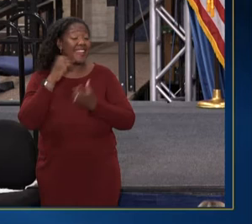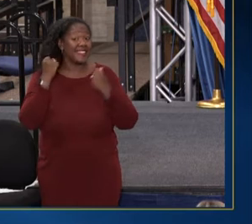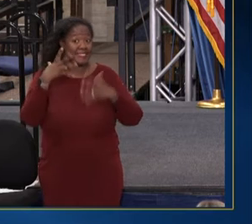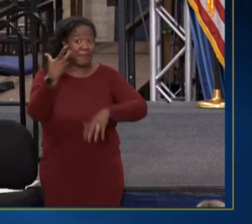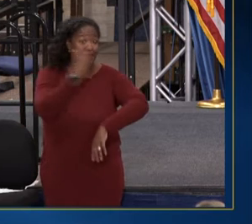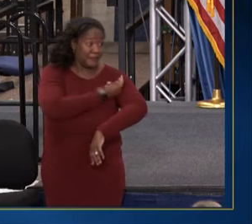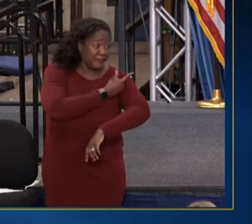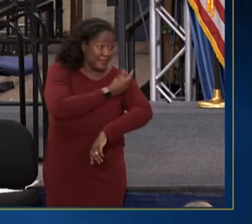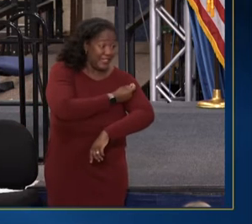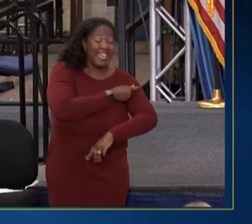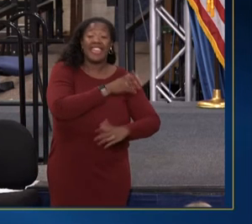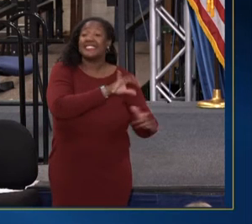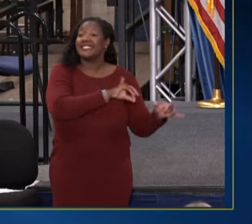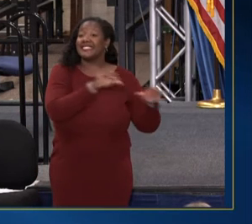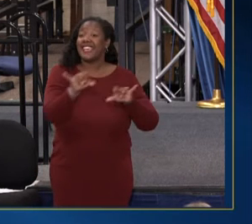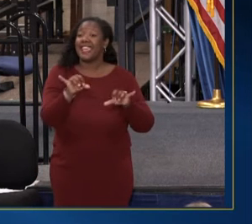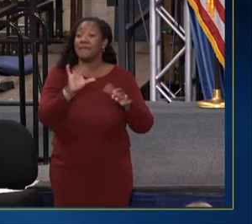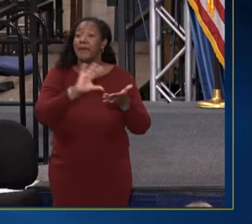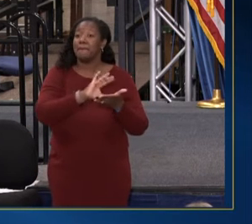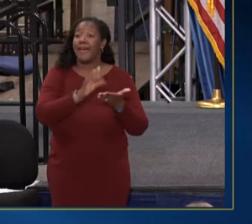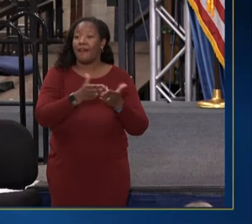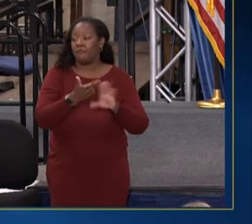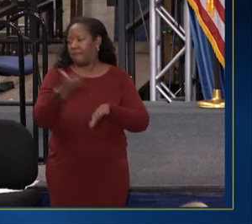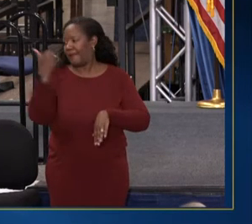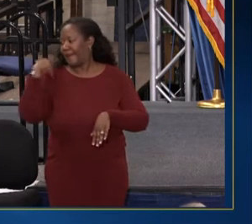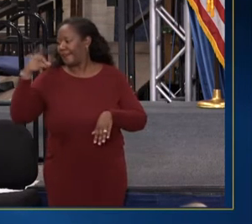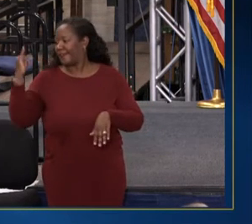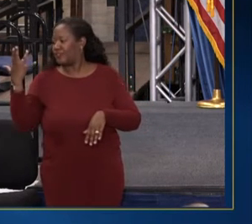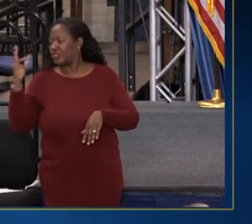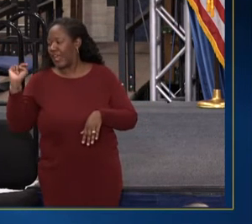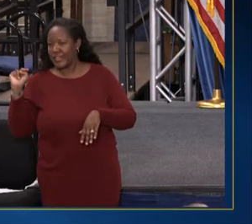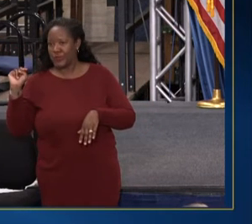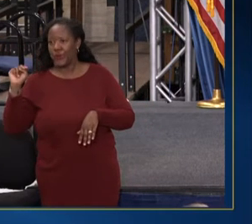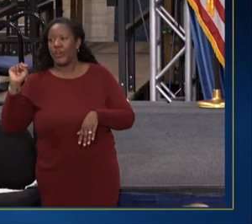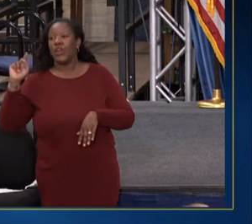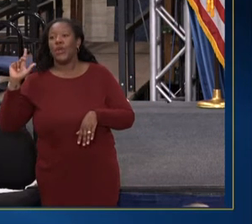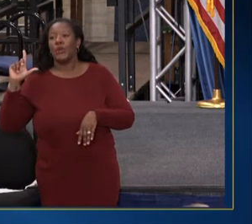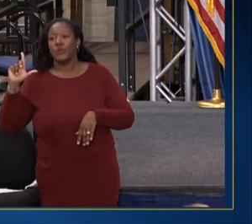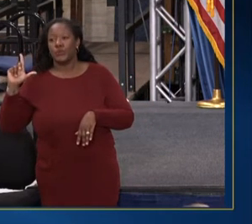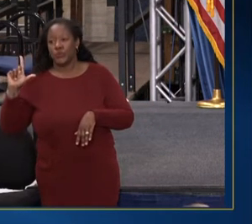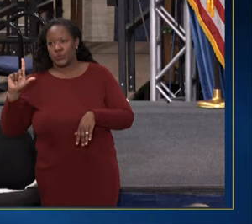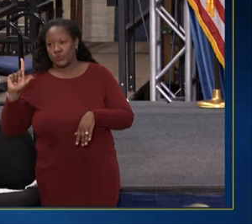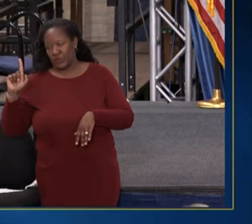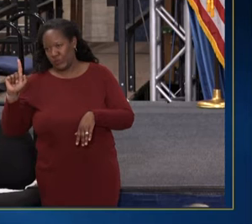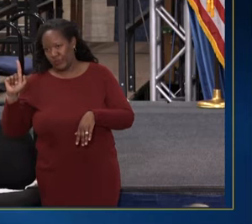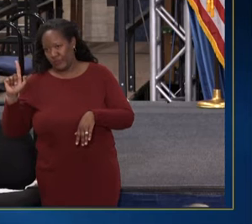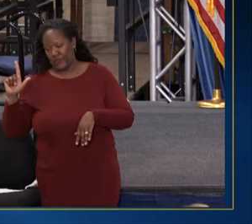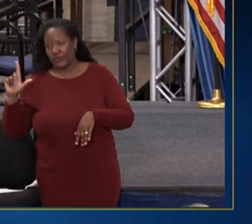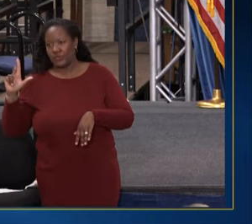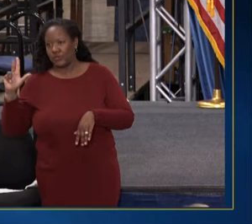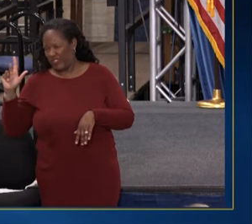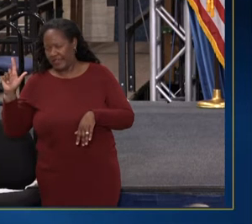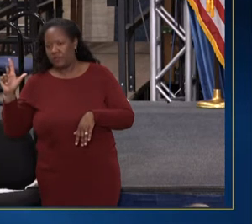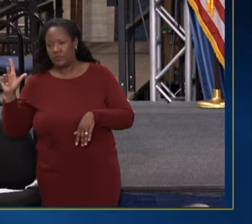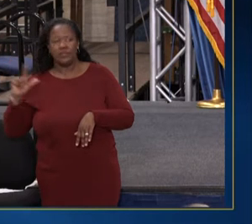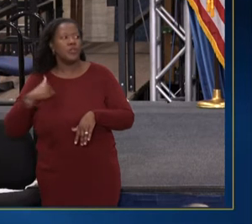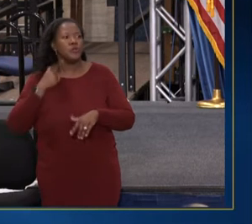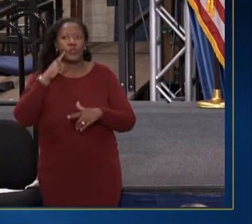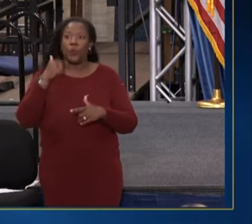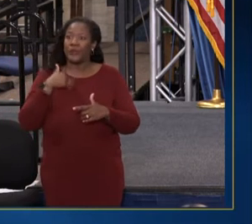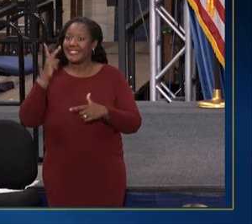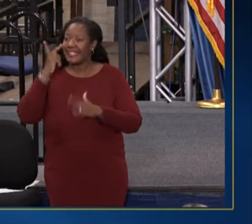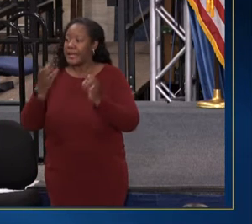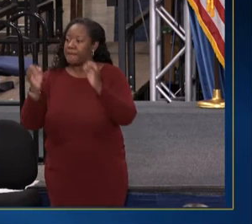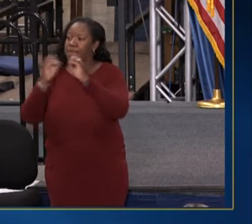as we did in January 2022, like in 23. So what we're seeing is an uptick in